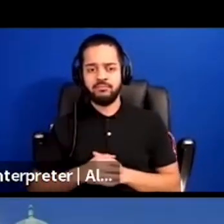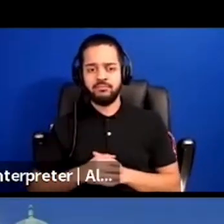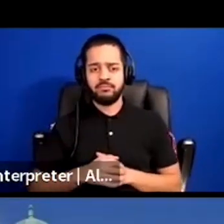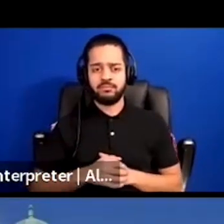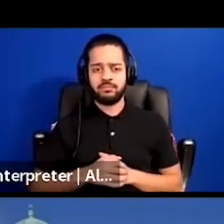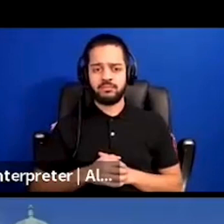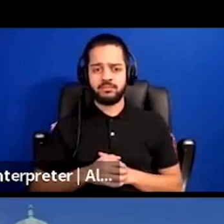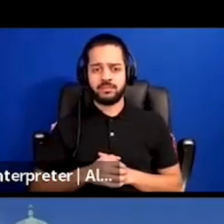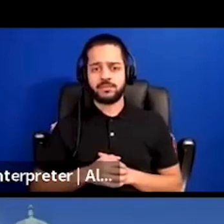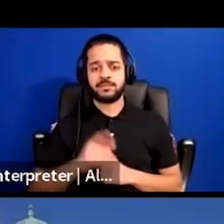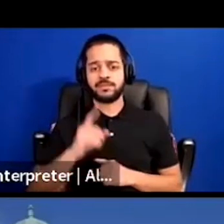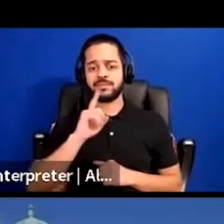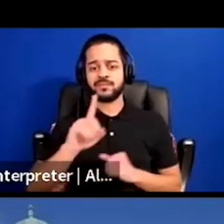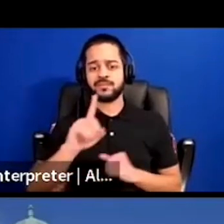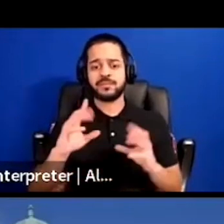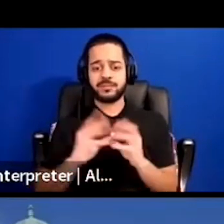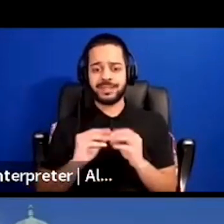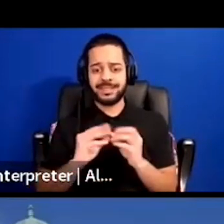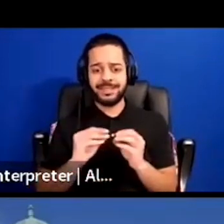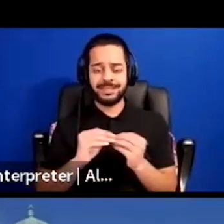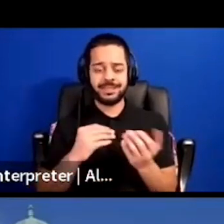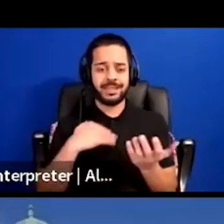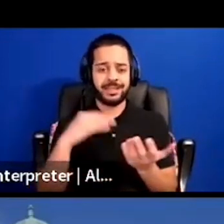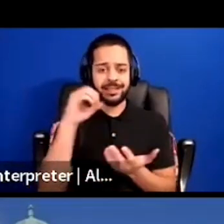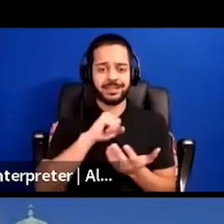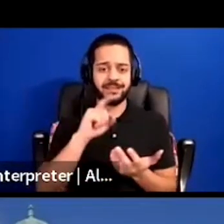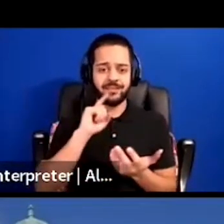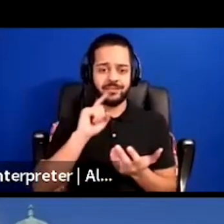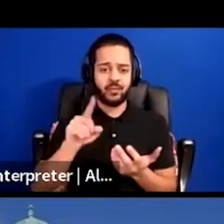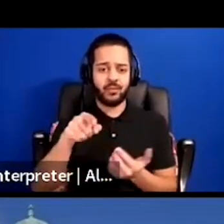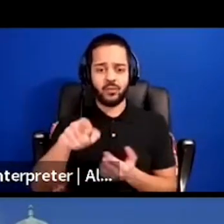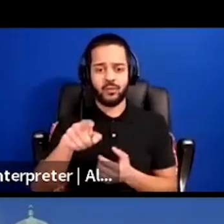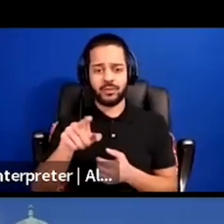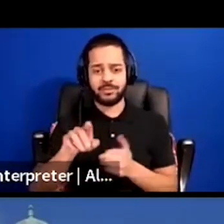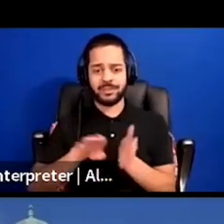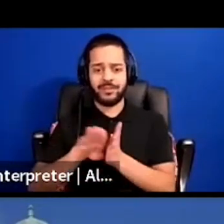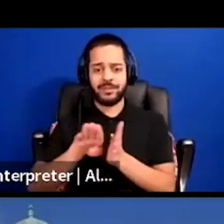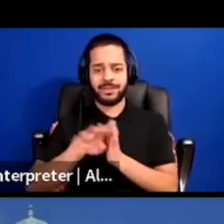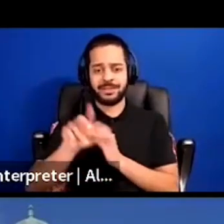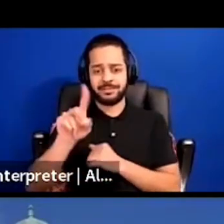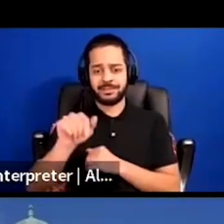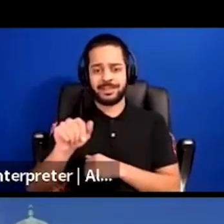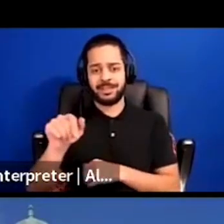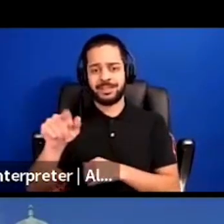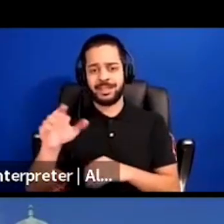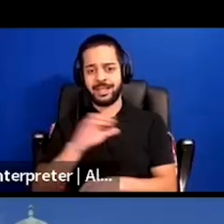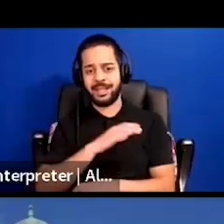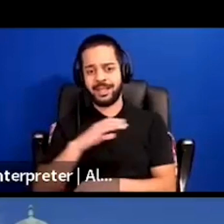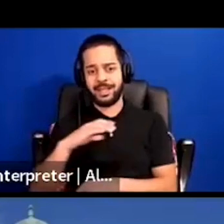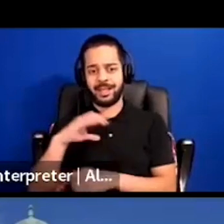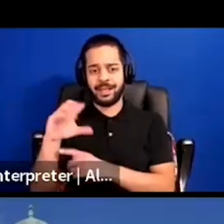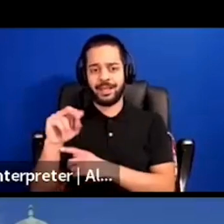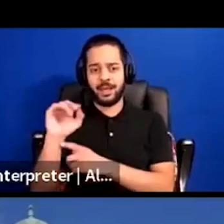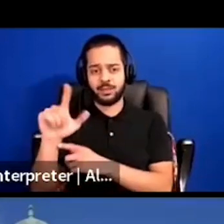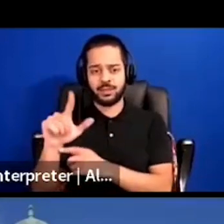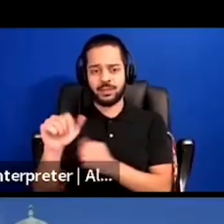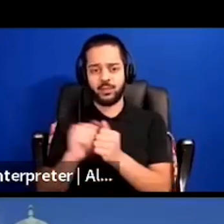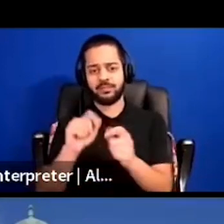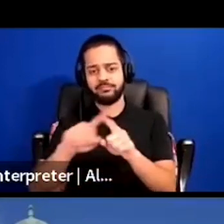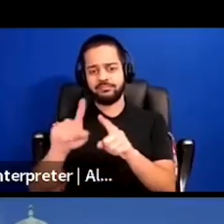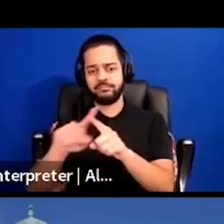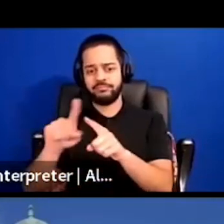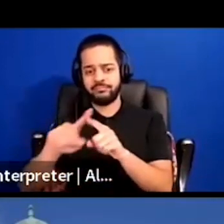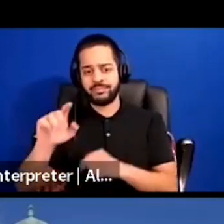in meetings, I guess, in the Developmental Disabilities Council, as well as our local CCAC, and several other things in the county. So this is inside,